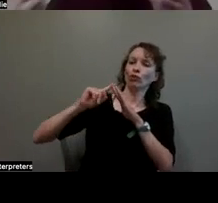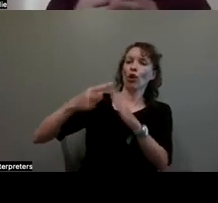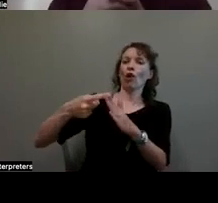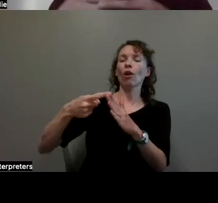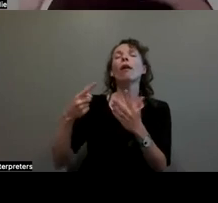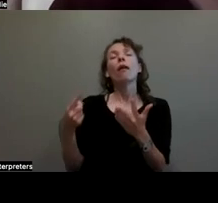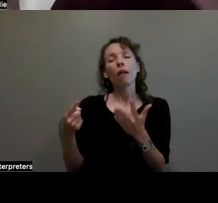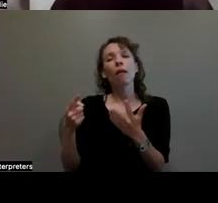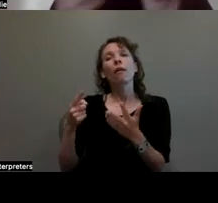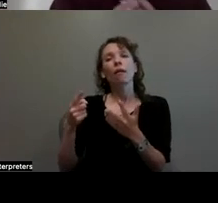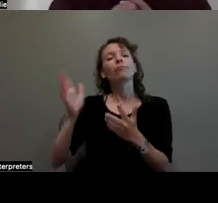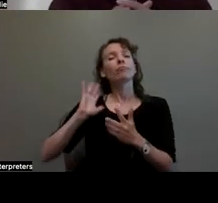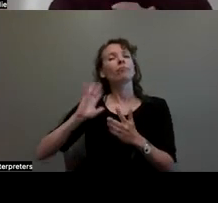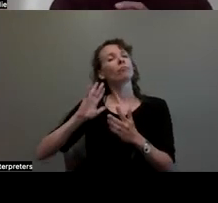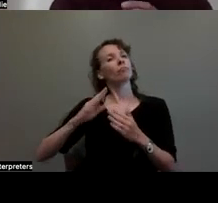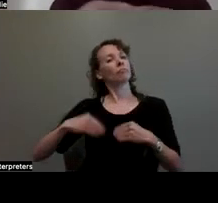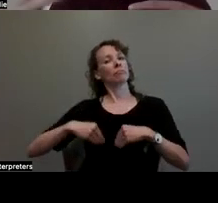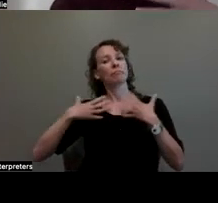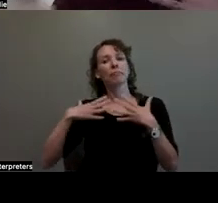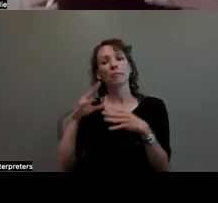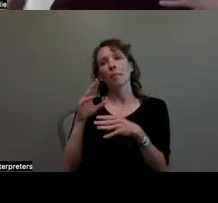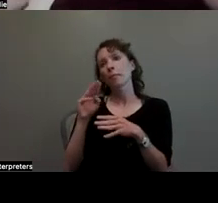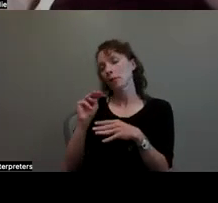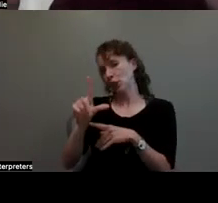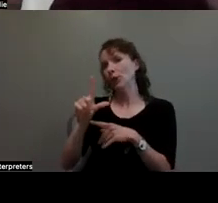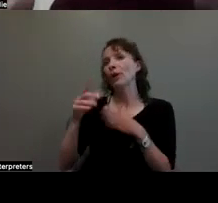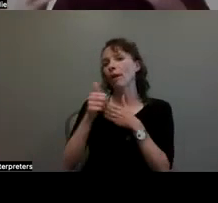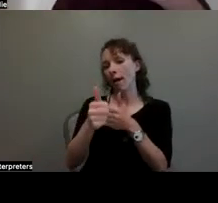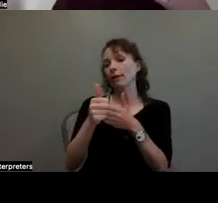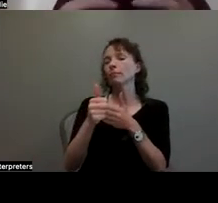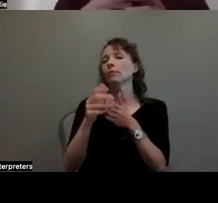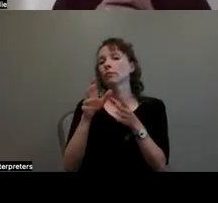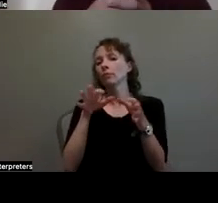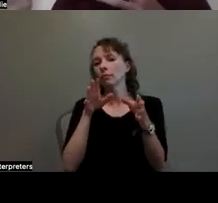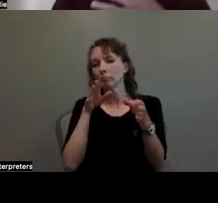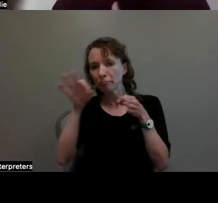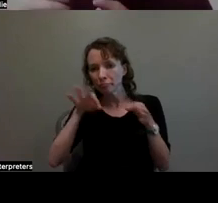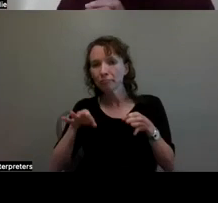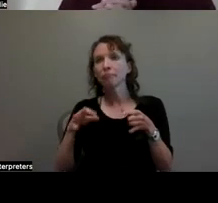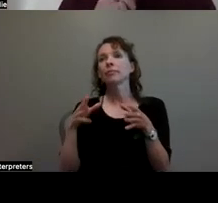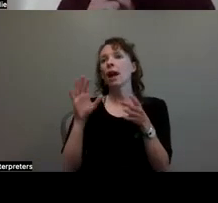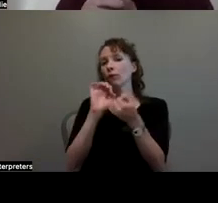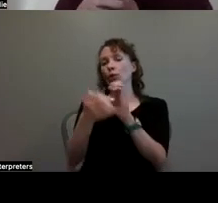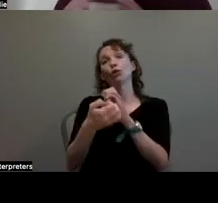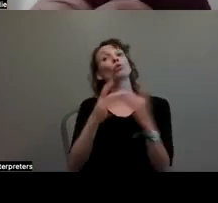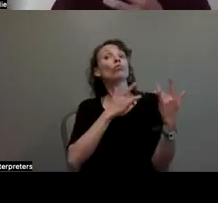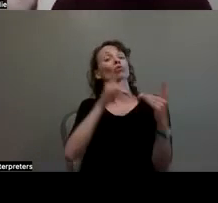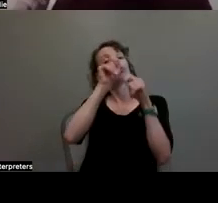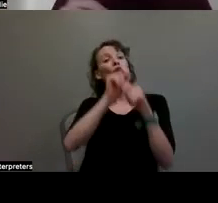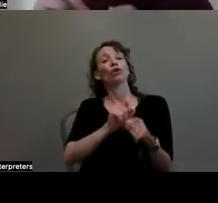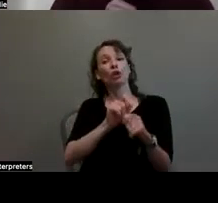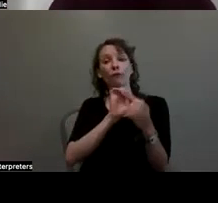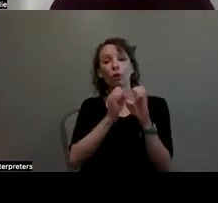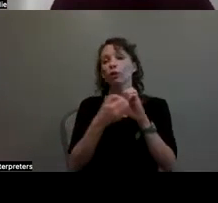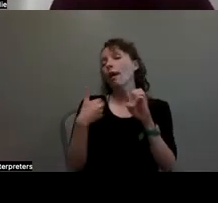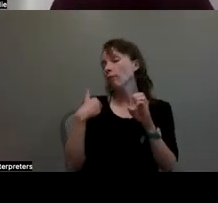inspired by machine learning guided directed evolution. So, in a traditional directed evolution, you'd have multiple rounds of